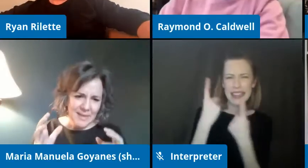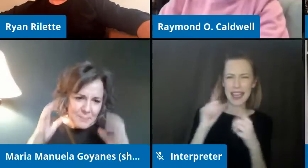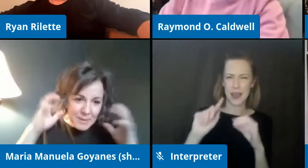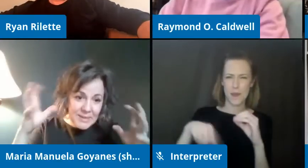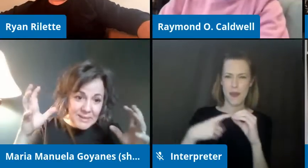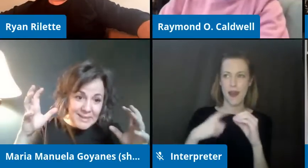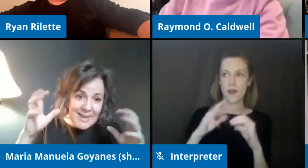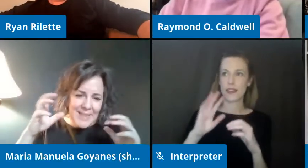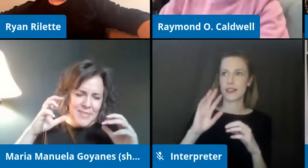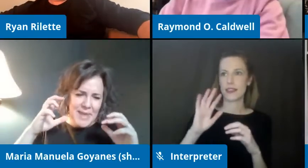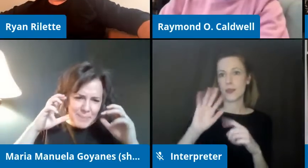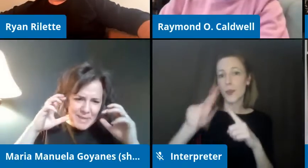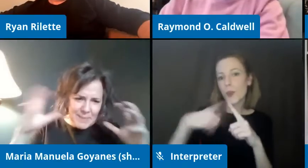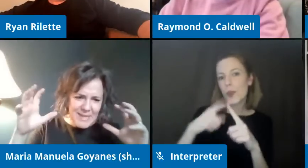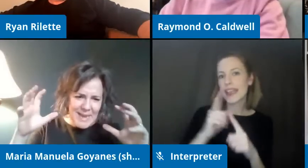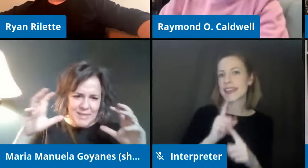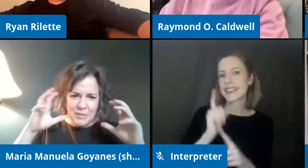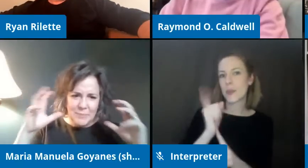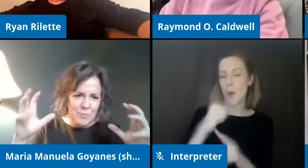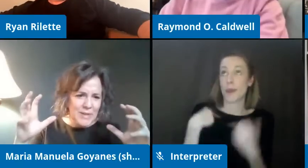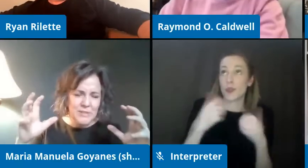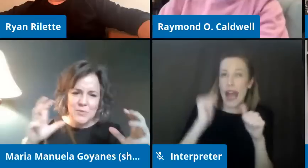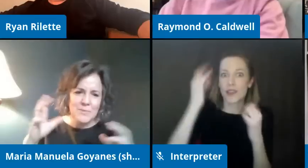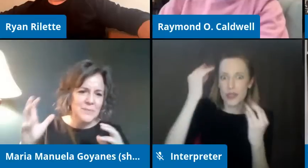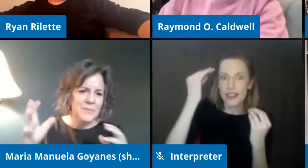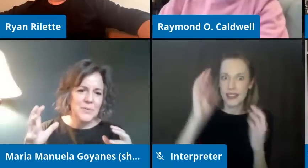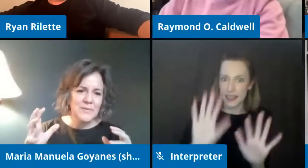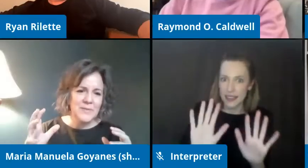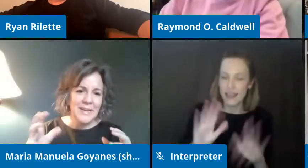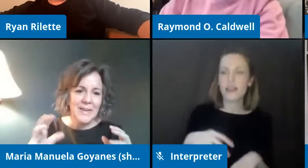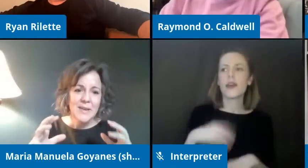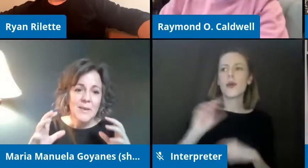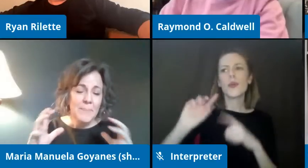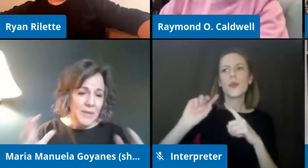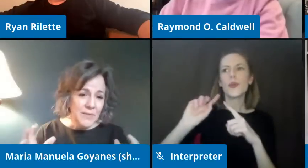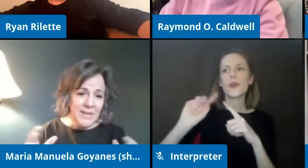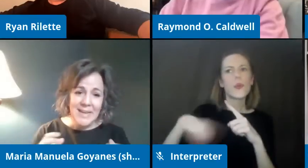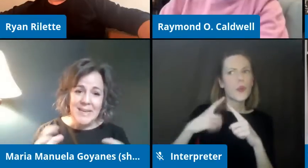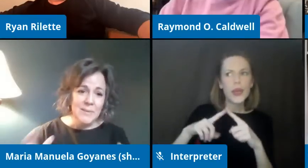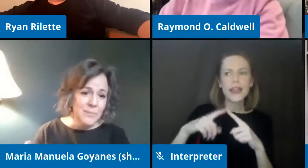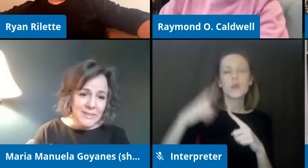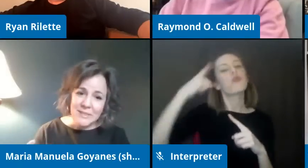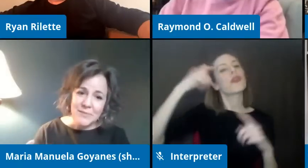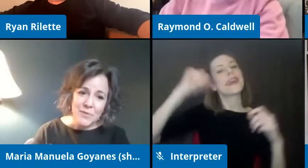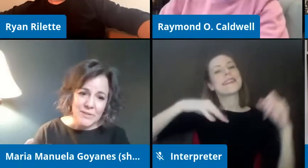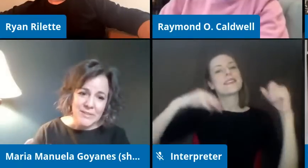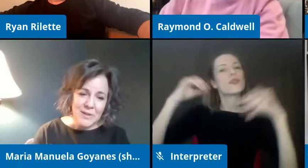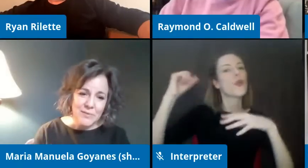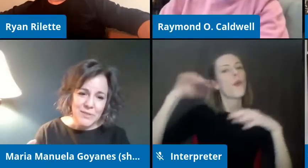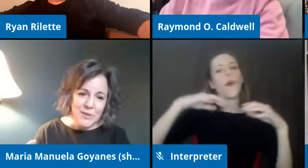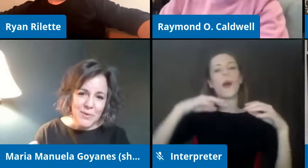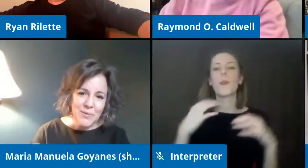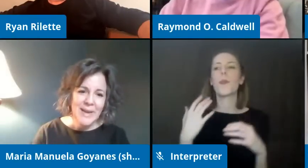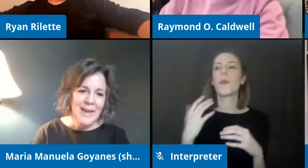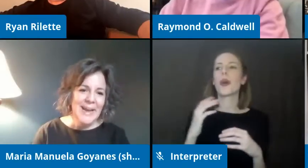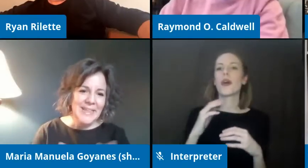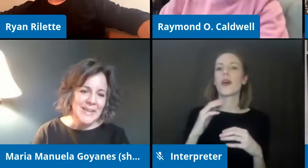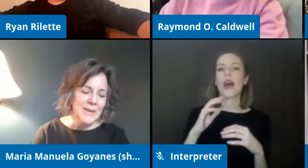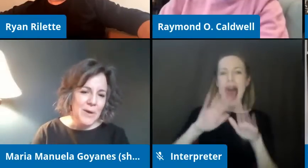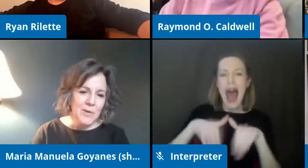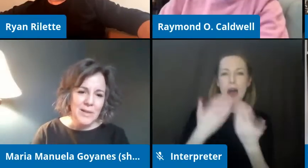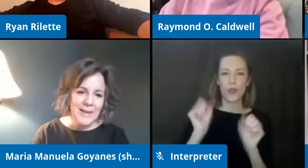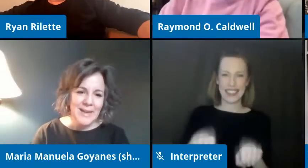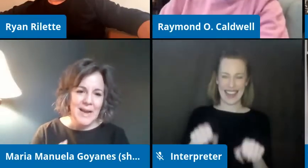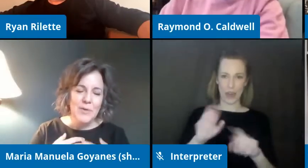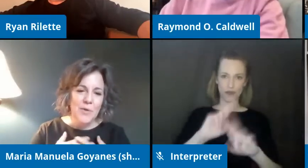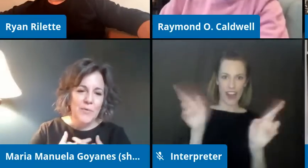I promise you, I'm trying to think abundantly and be able to actually brainstorm some sort of like pivoting and nimbleness for ourselves, you know? And I